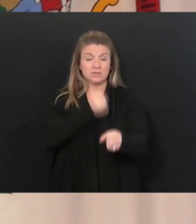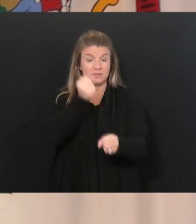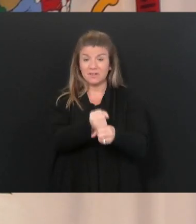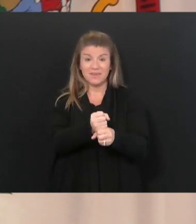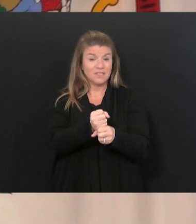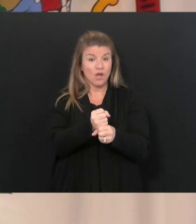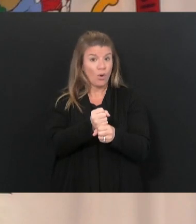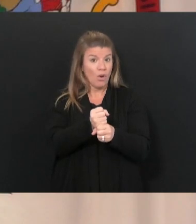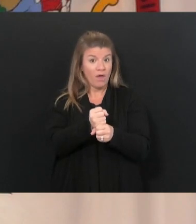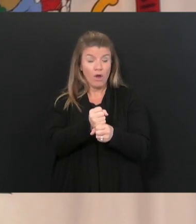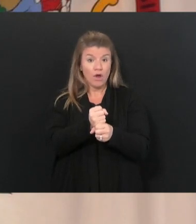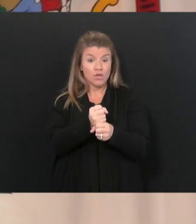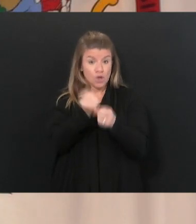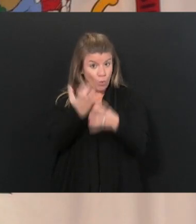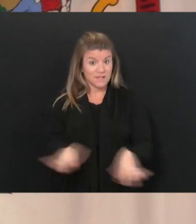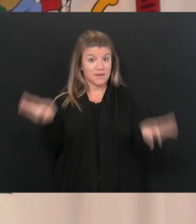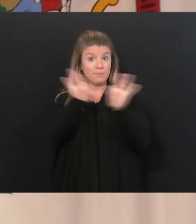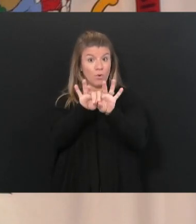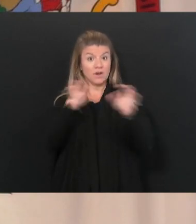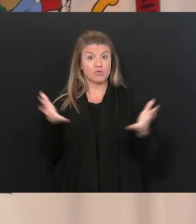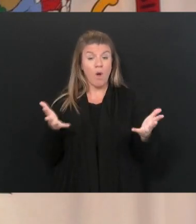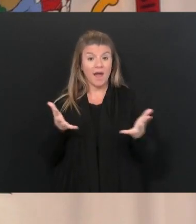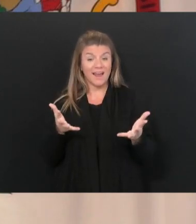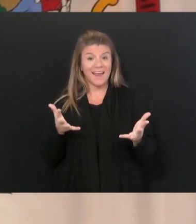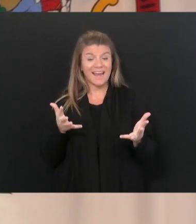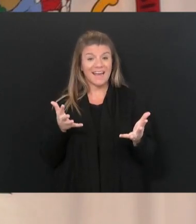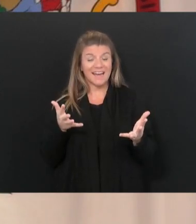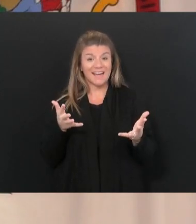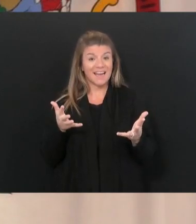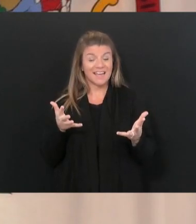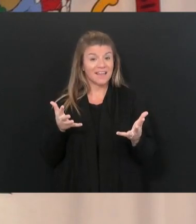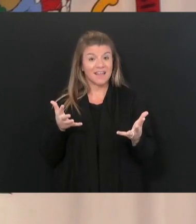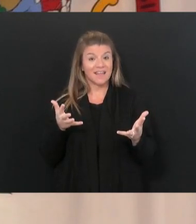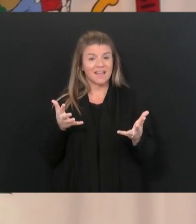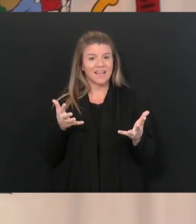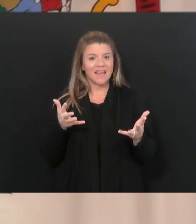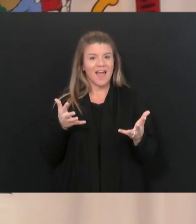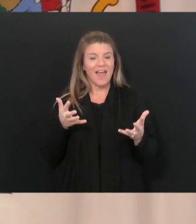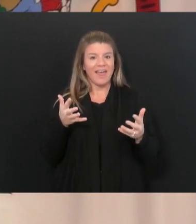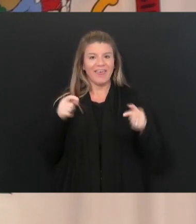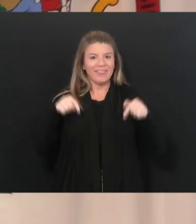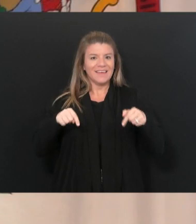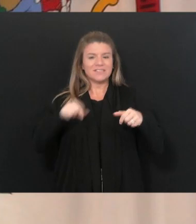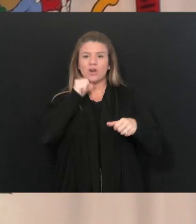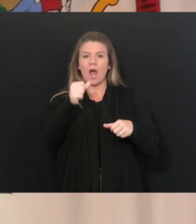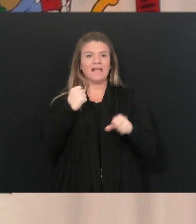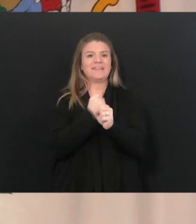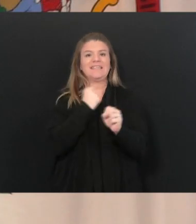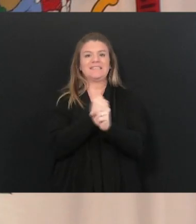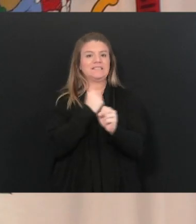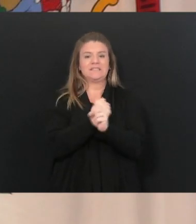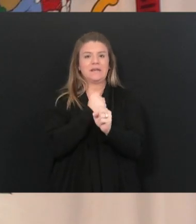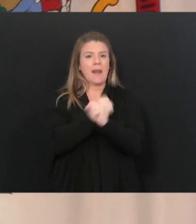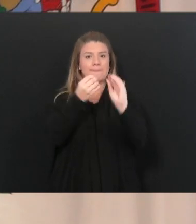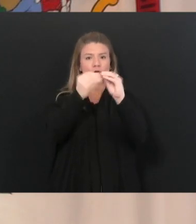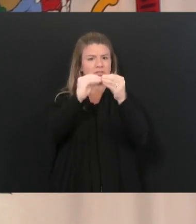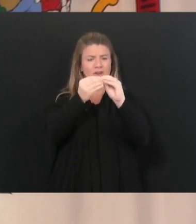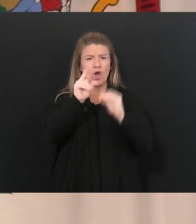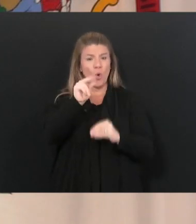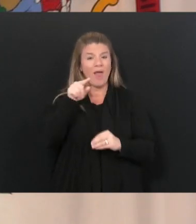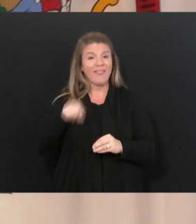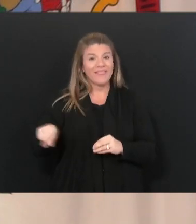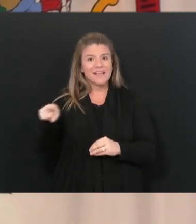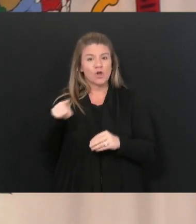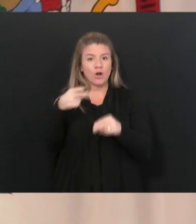whole thing is just this: these are not statistics. These are names